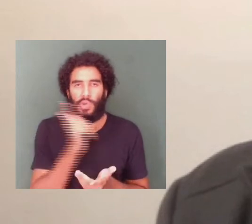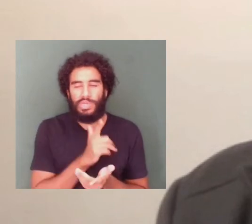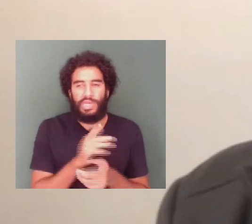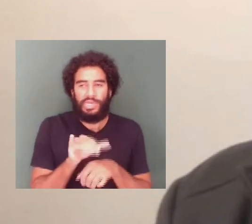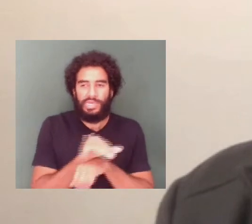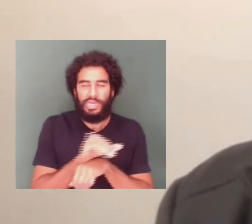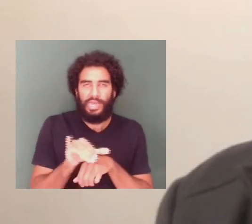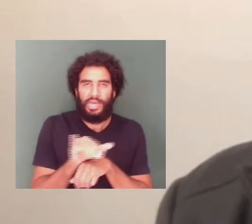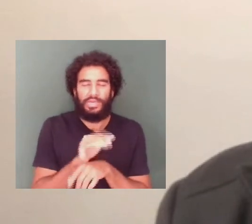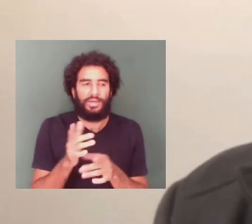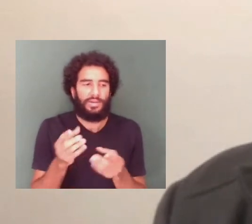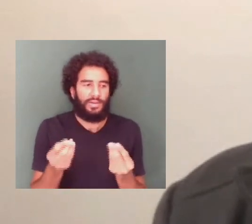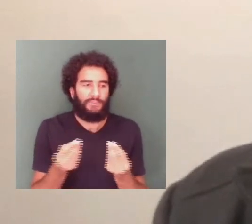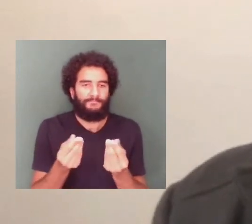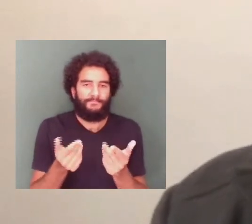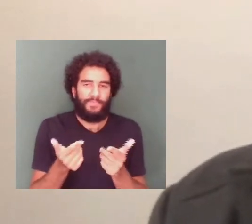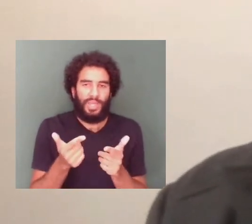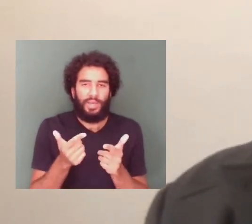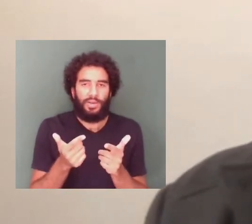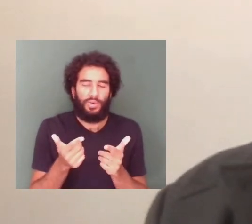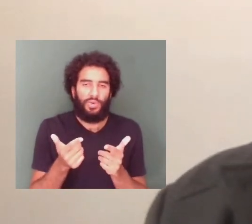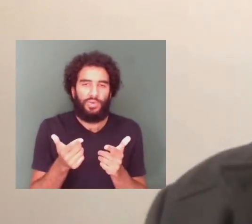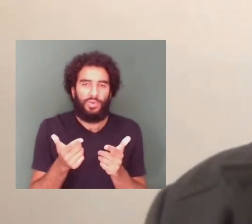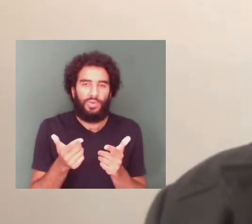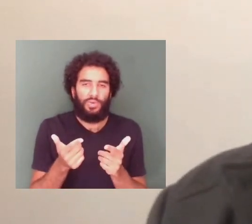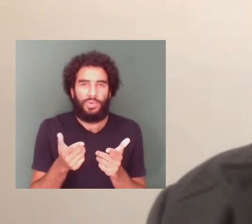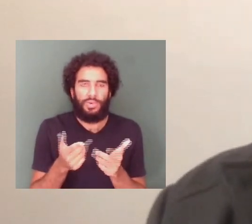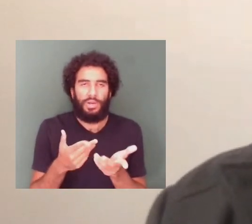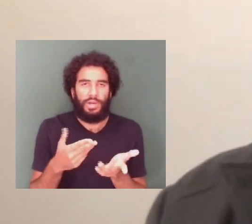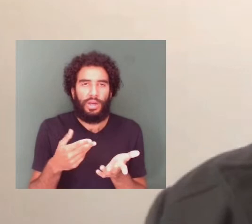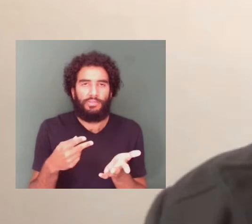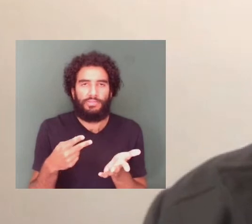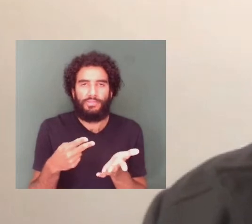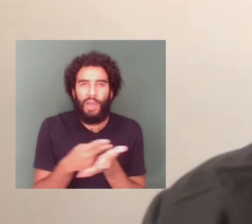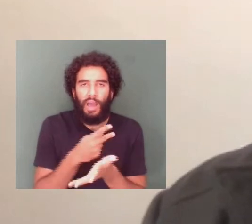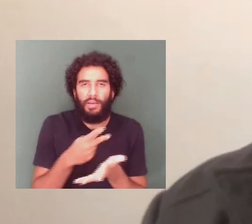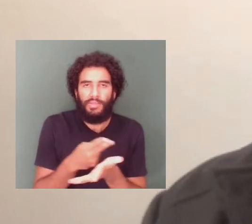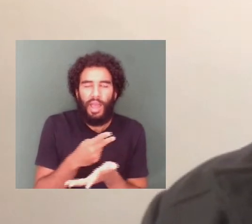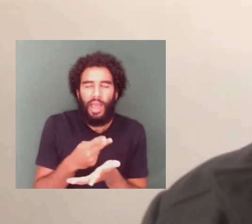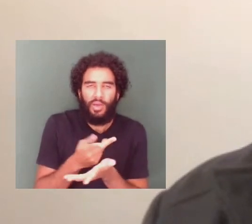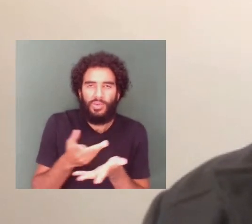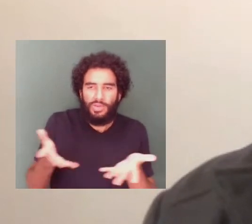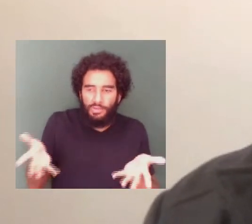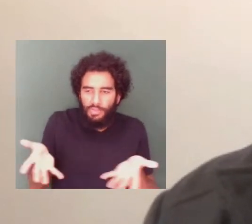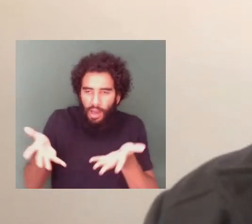the infractions in the marketing